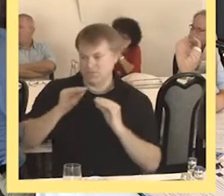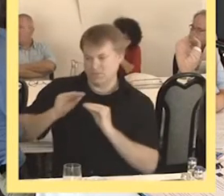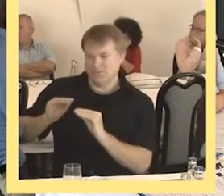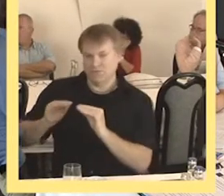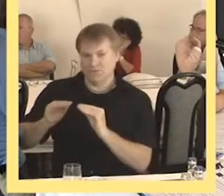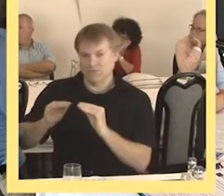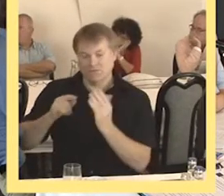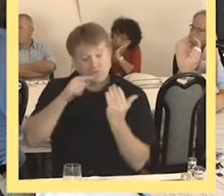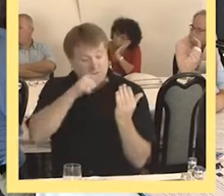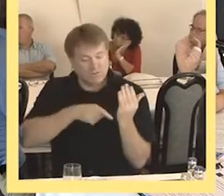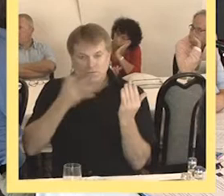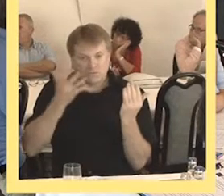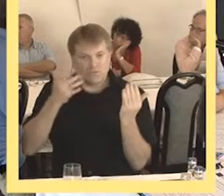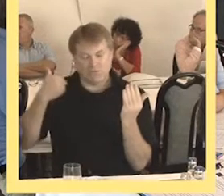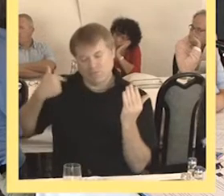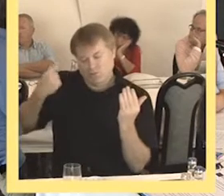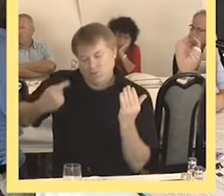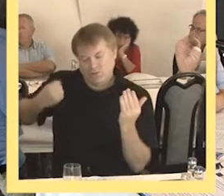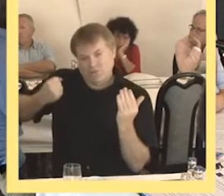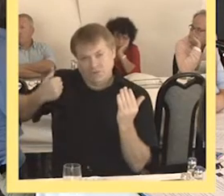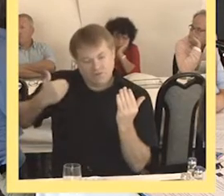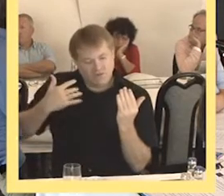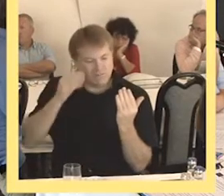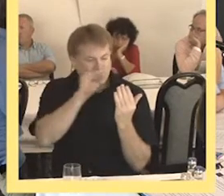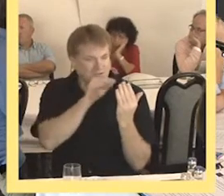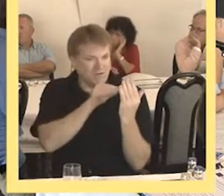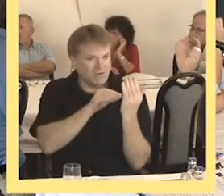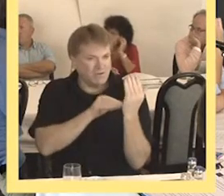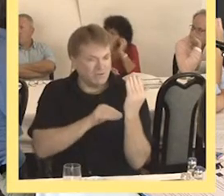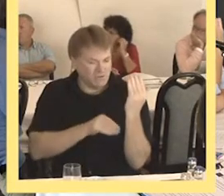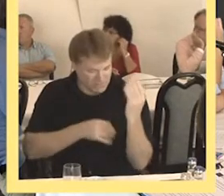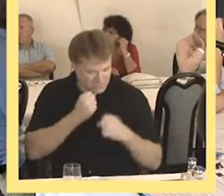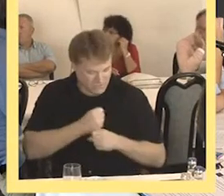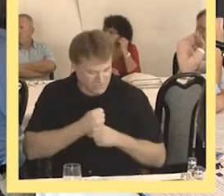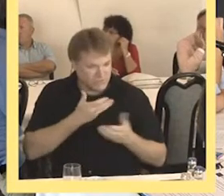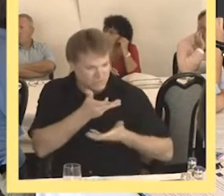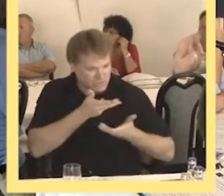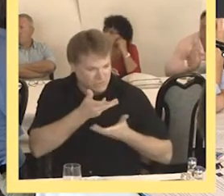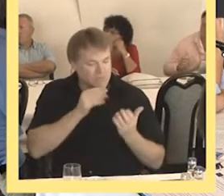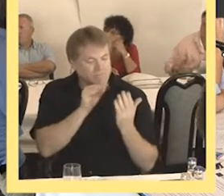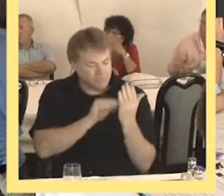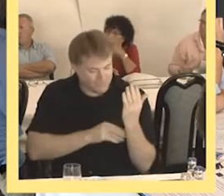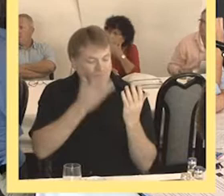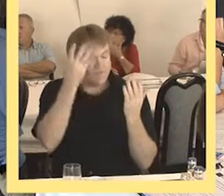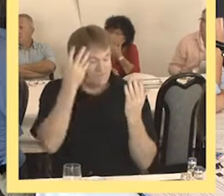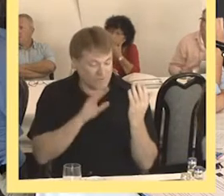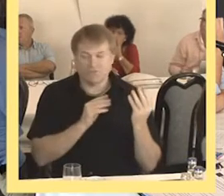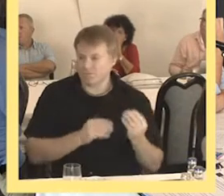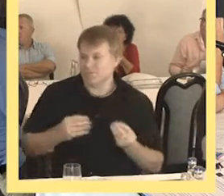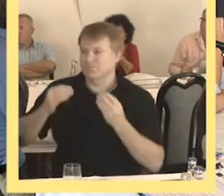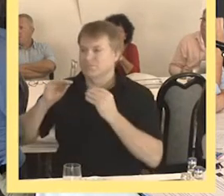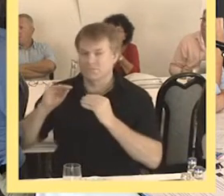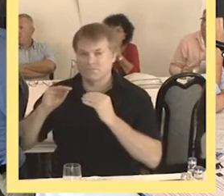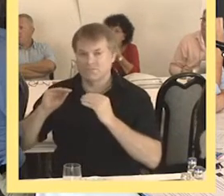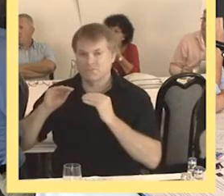other target groups, they are very worthwhile. But in the beginning of the project, we try to